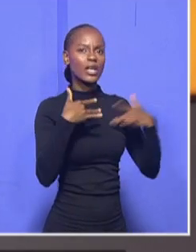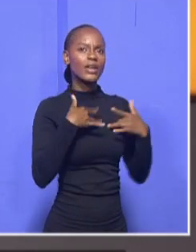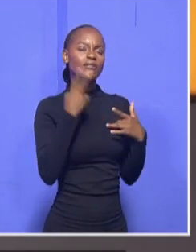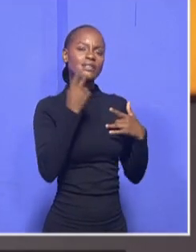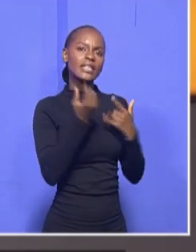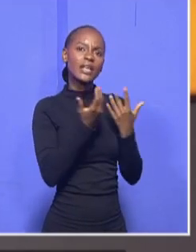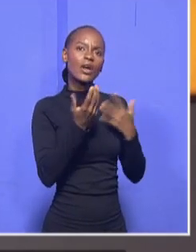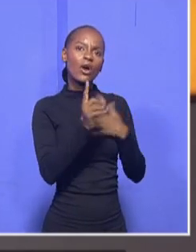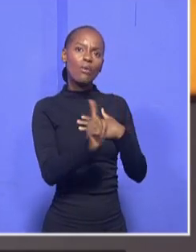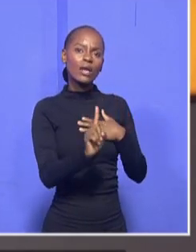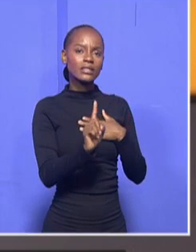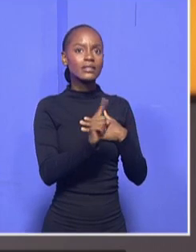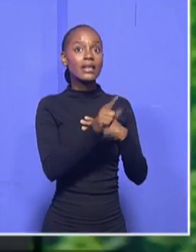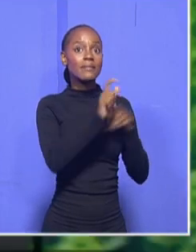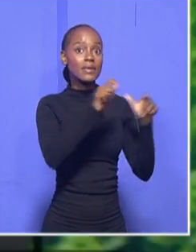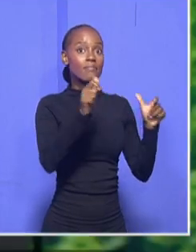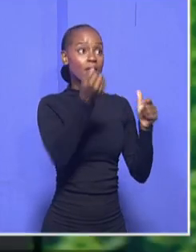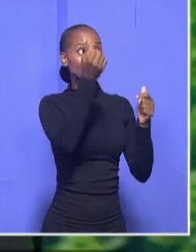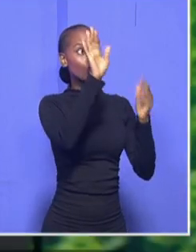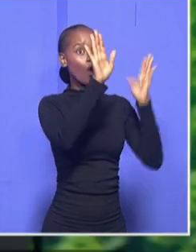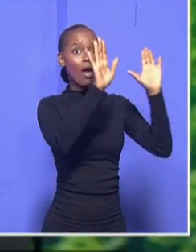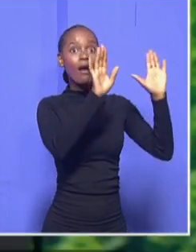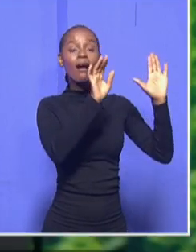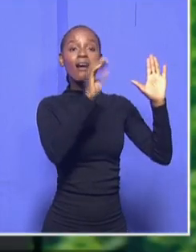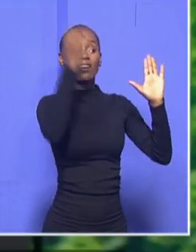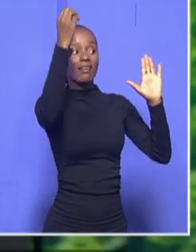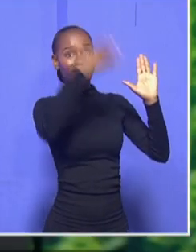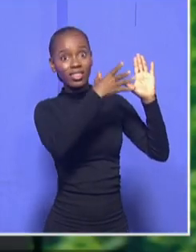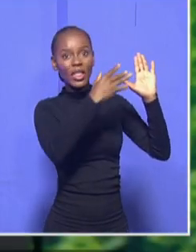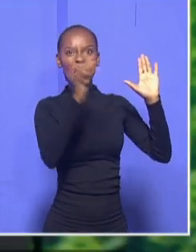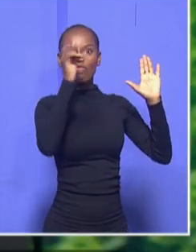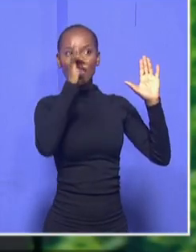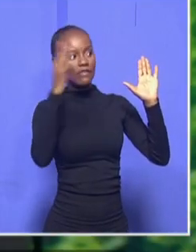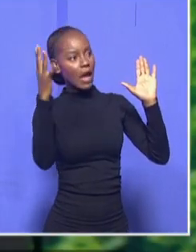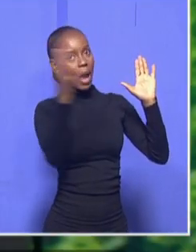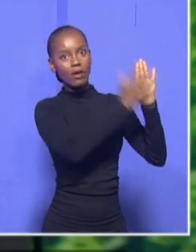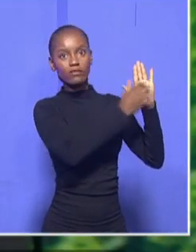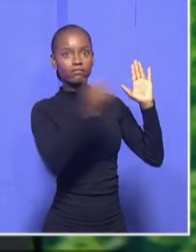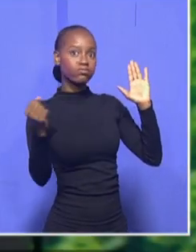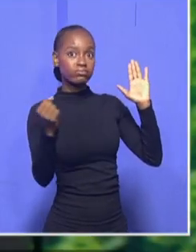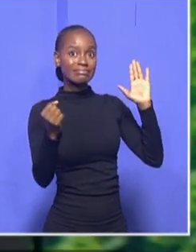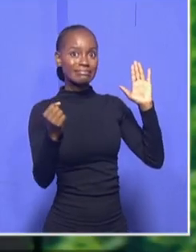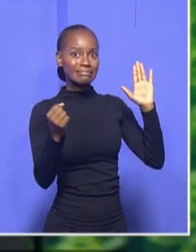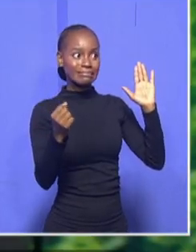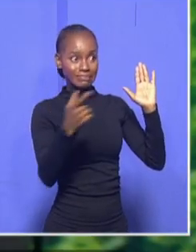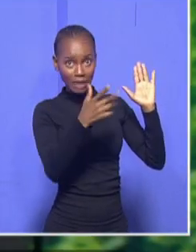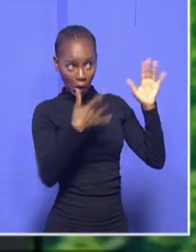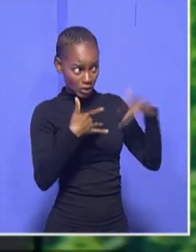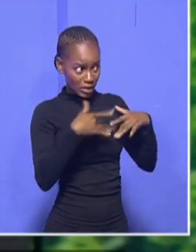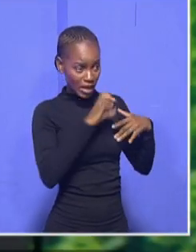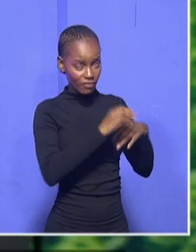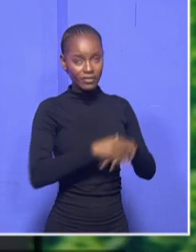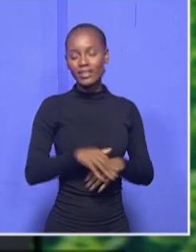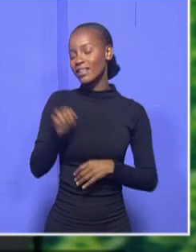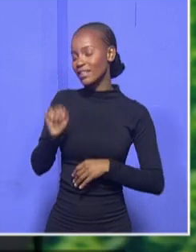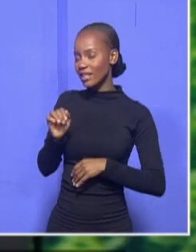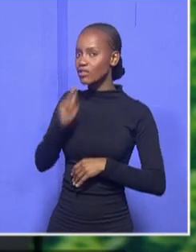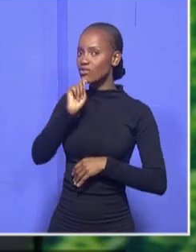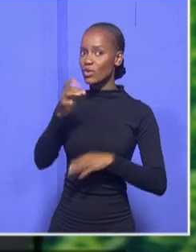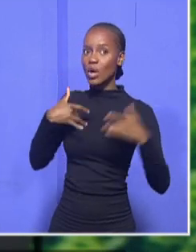in the theft of solar panels? It is a concern, obviously. You know, we do live in South Africa. We are trying to combat